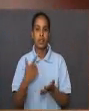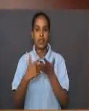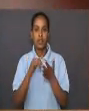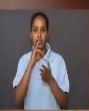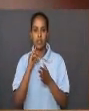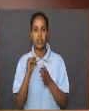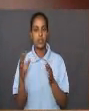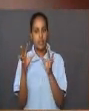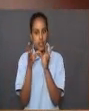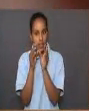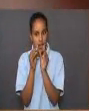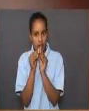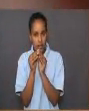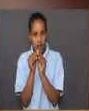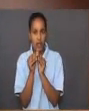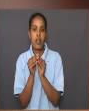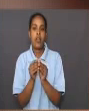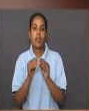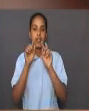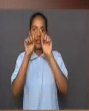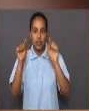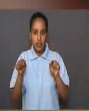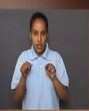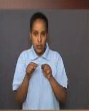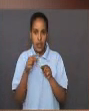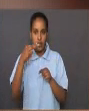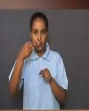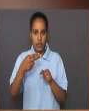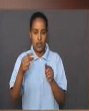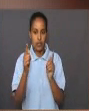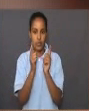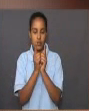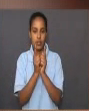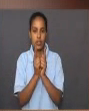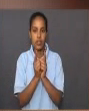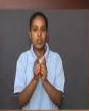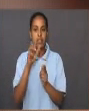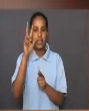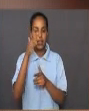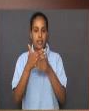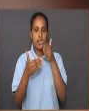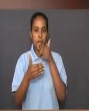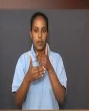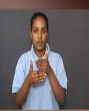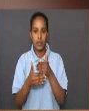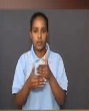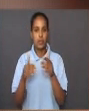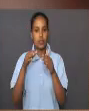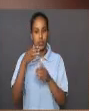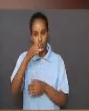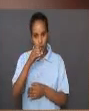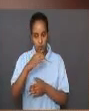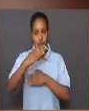This is the sum of the enthalpies associated with the 3 steps in the